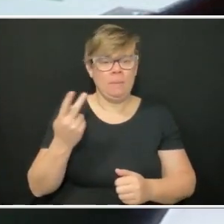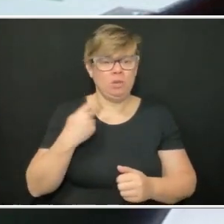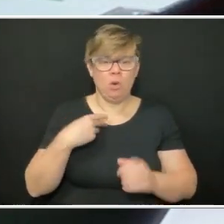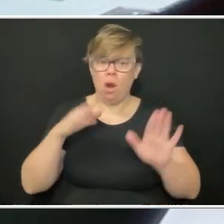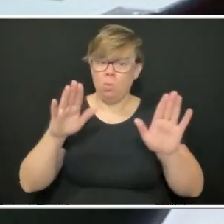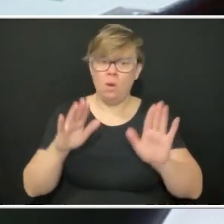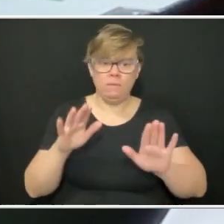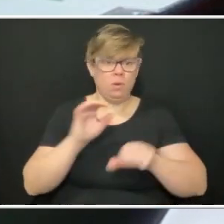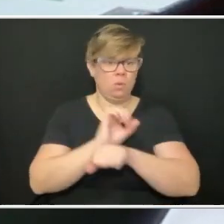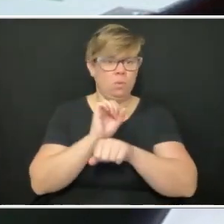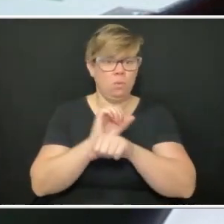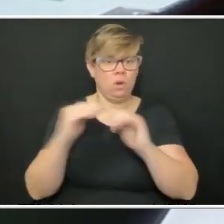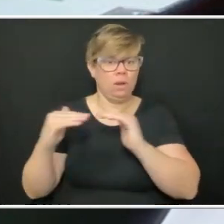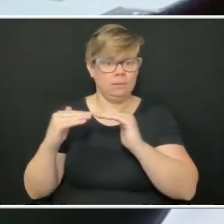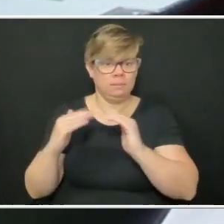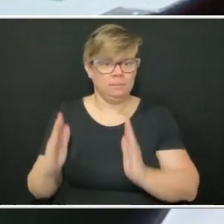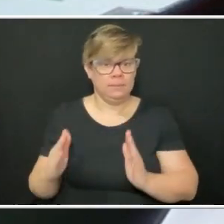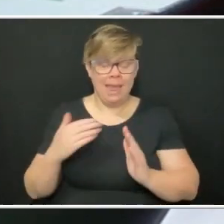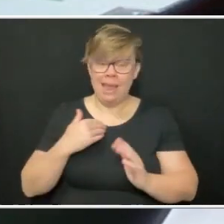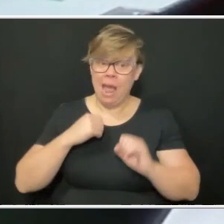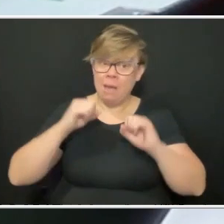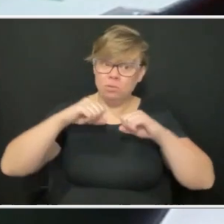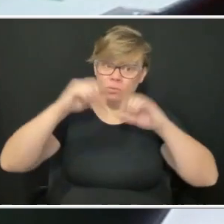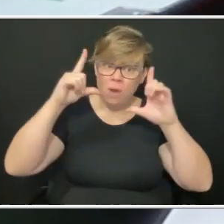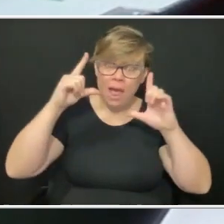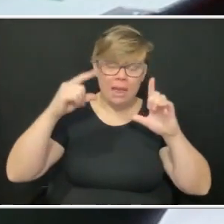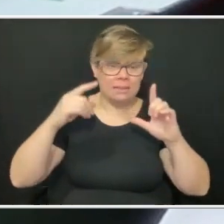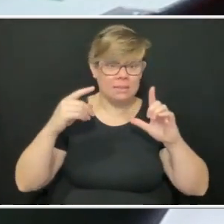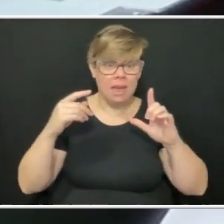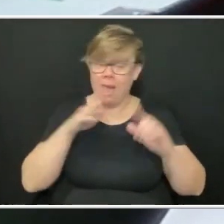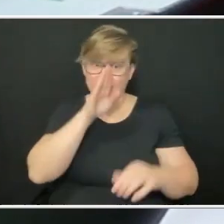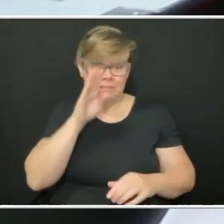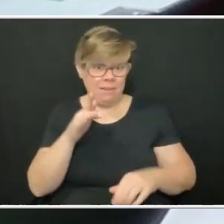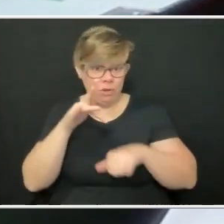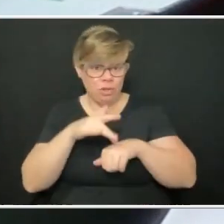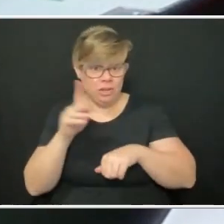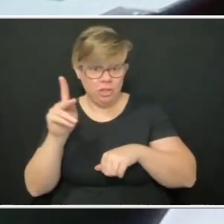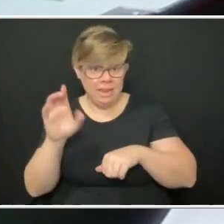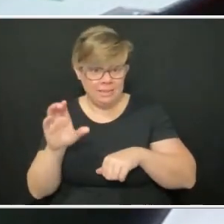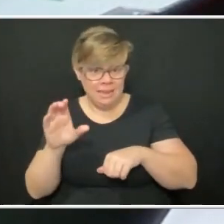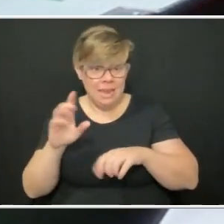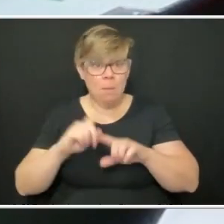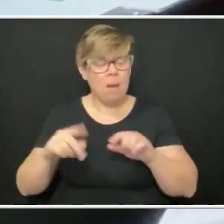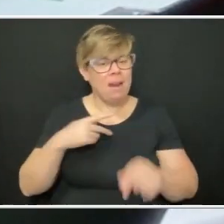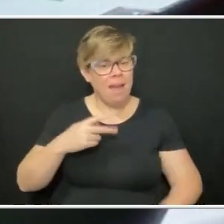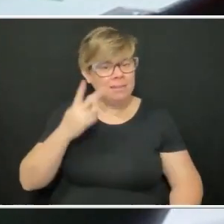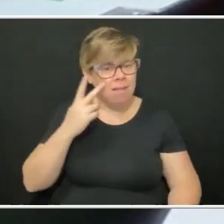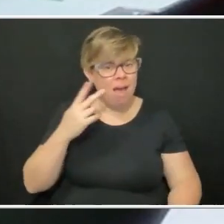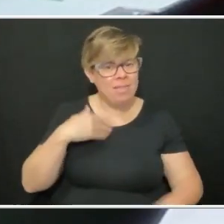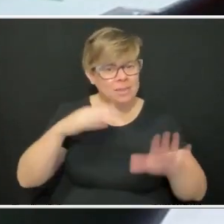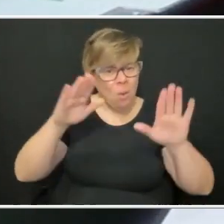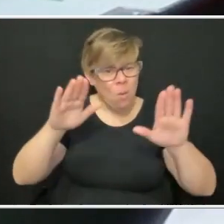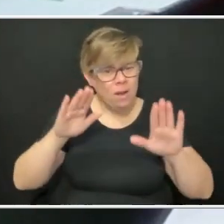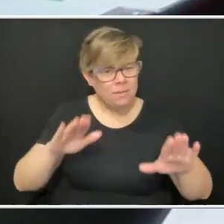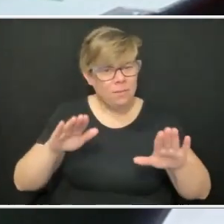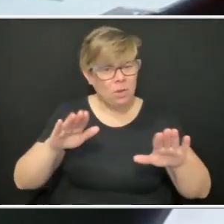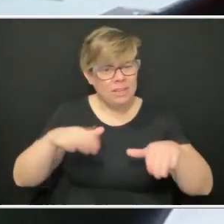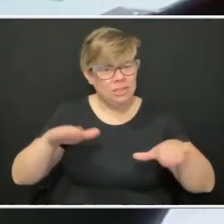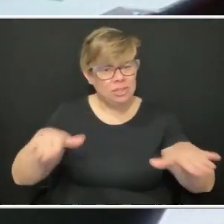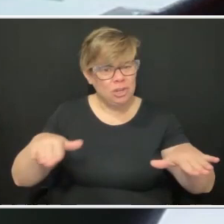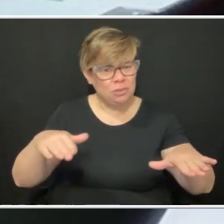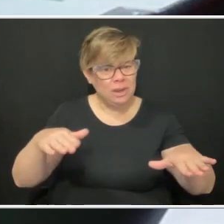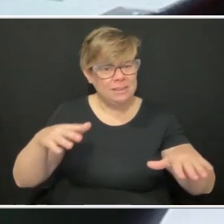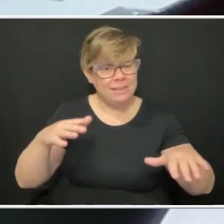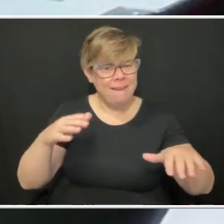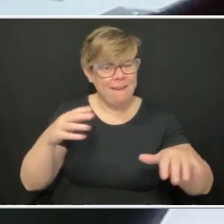I was super surprised. I've never lived in Kansas City. I was super surprised to find this excellent children's hospital that is really